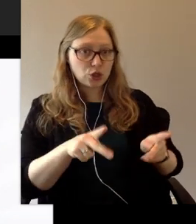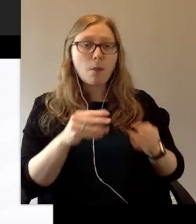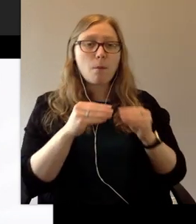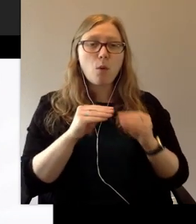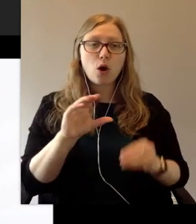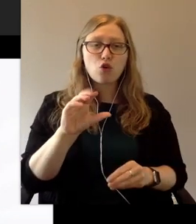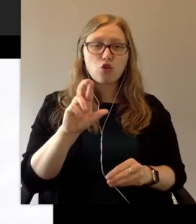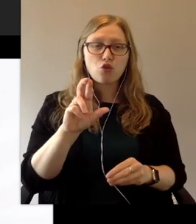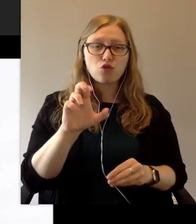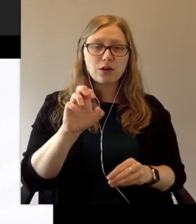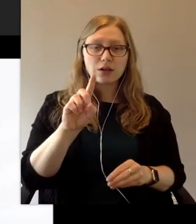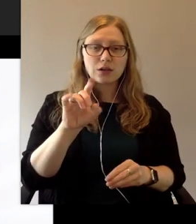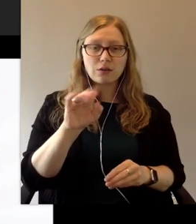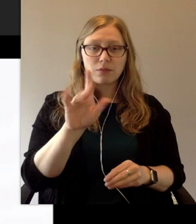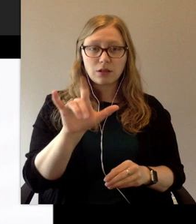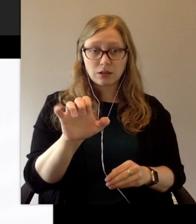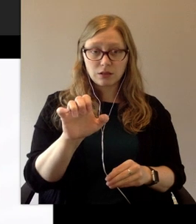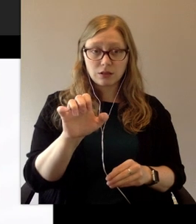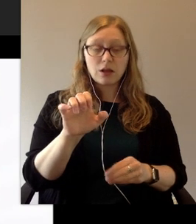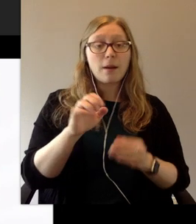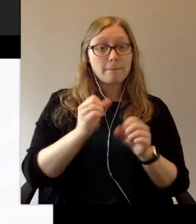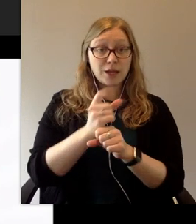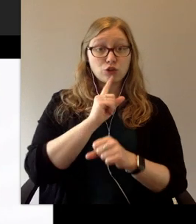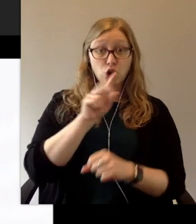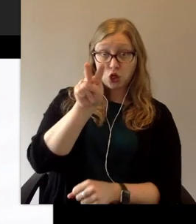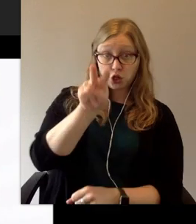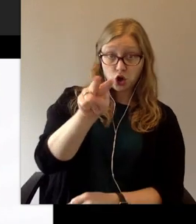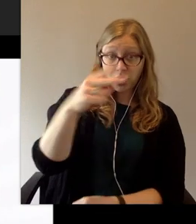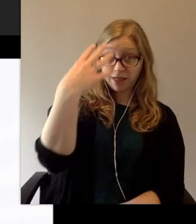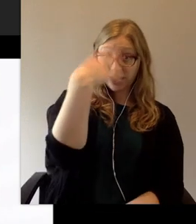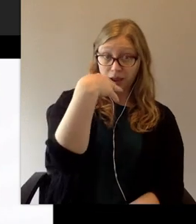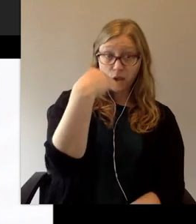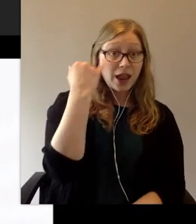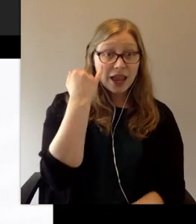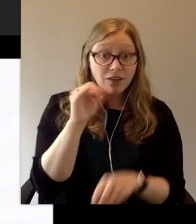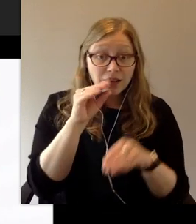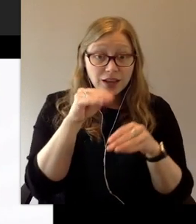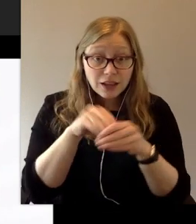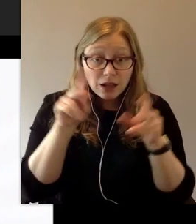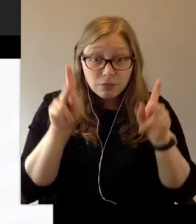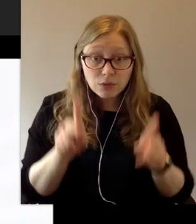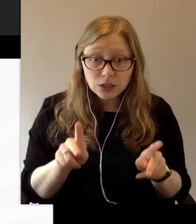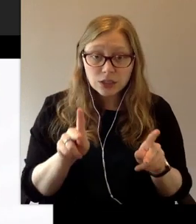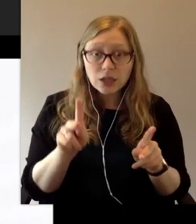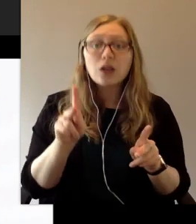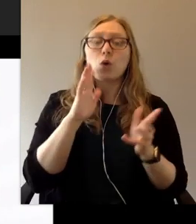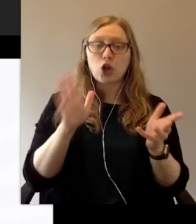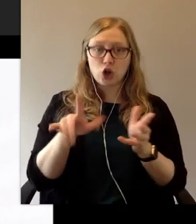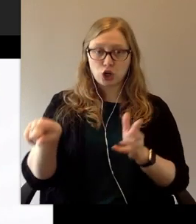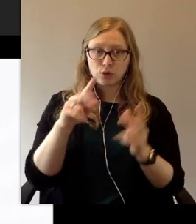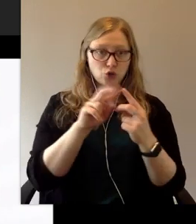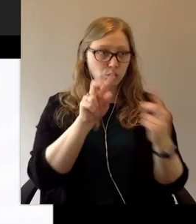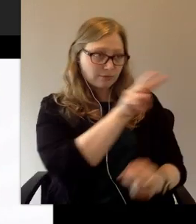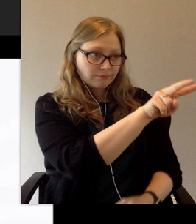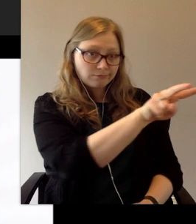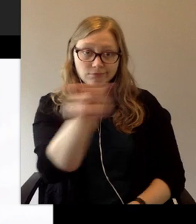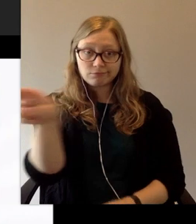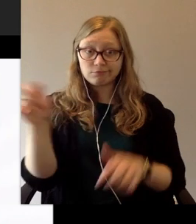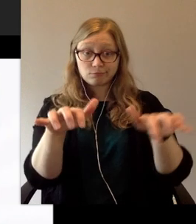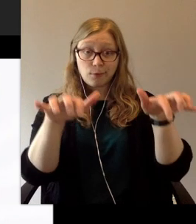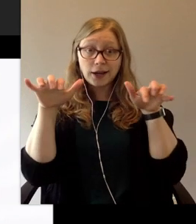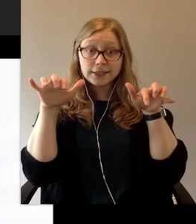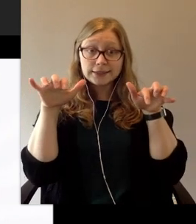We want to make sure that you look up at the camera. If we were in person, we would encourage you to make eye contact with the audience and not